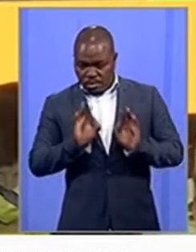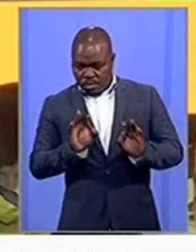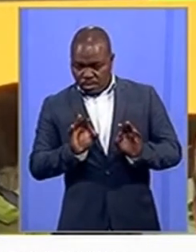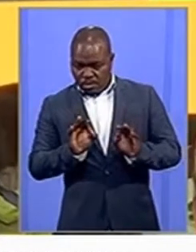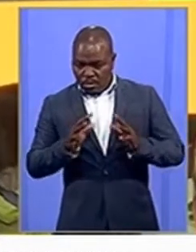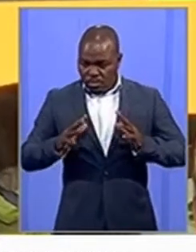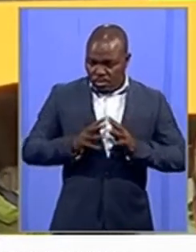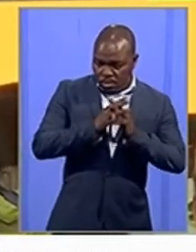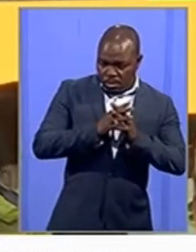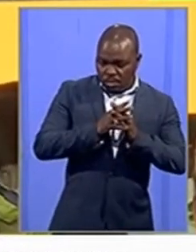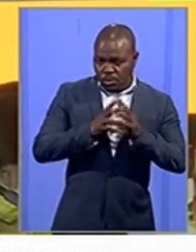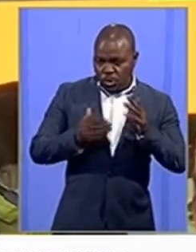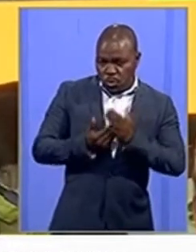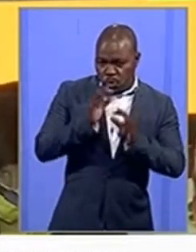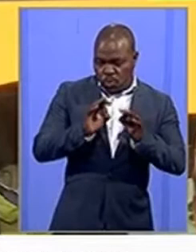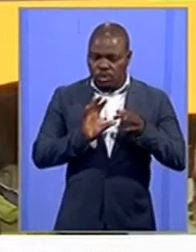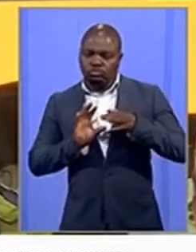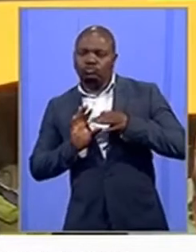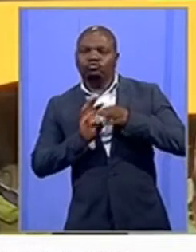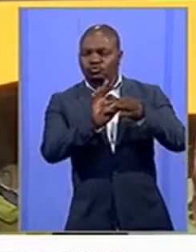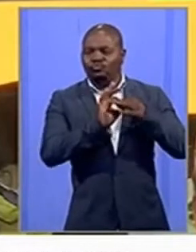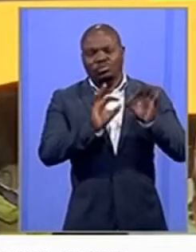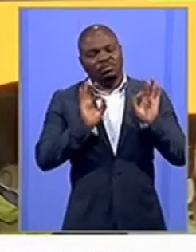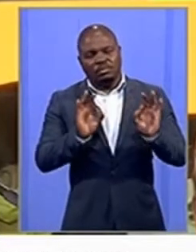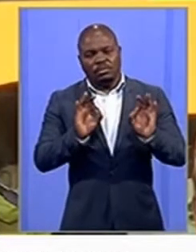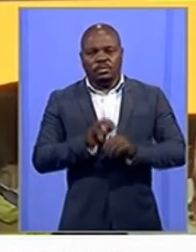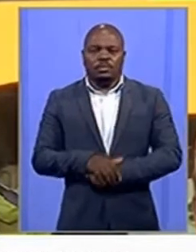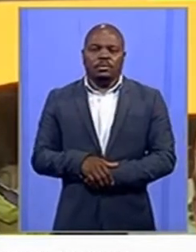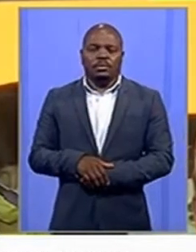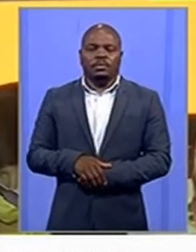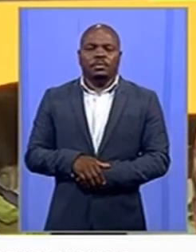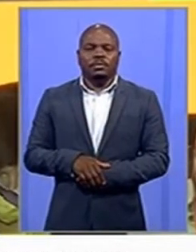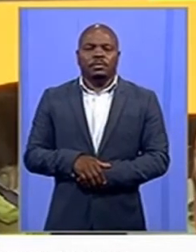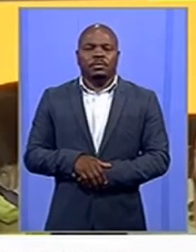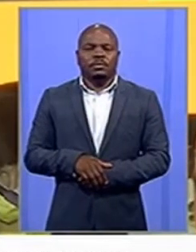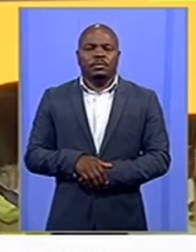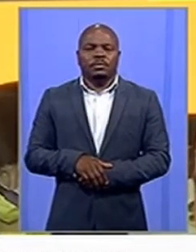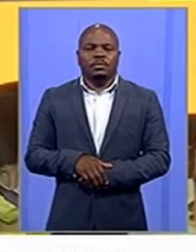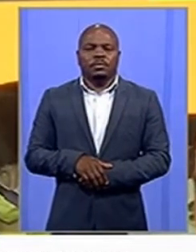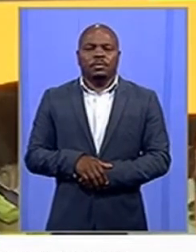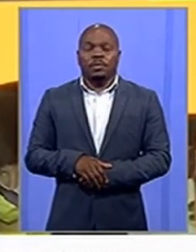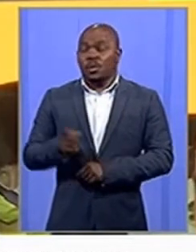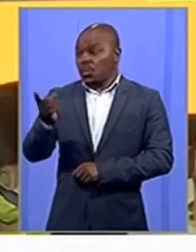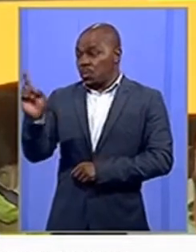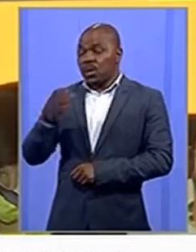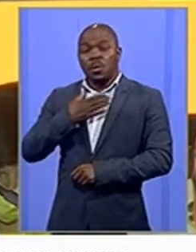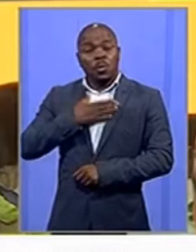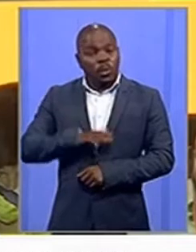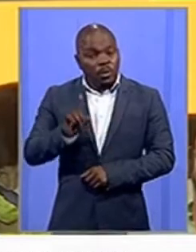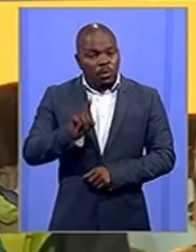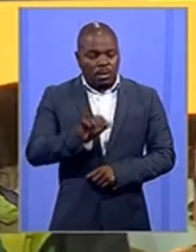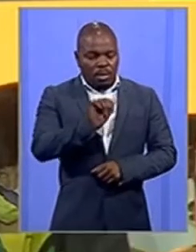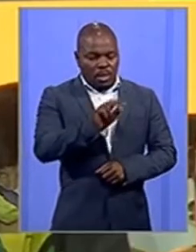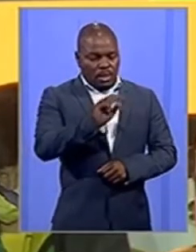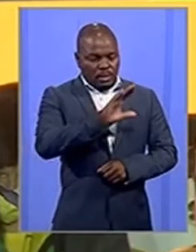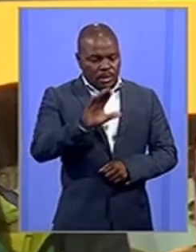the unity and the renewal of the African National Congress. They want the ANC to